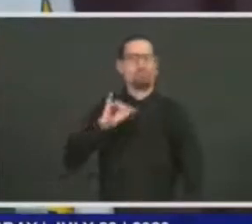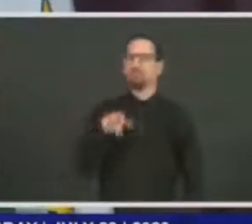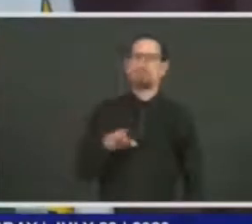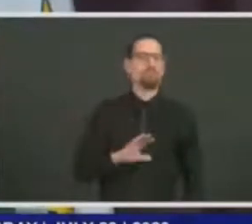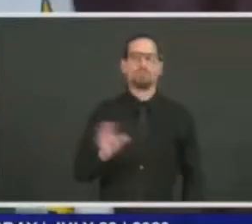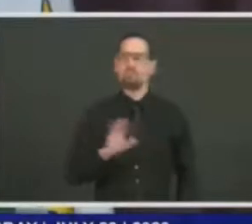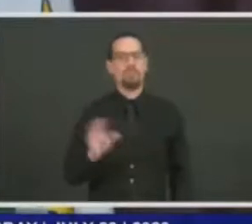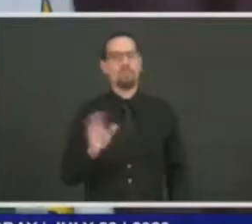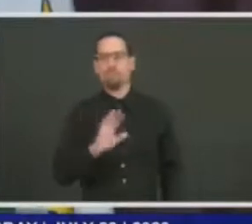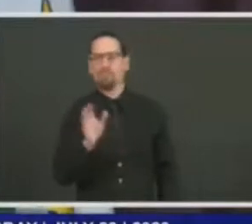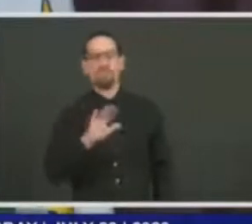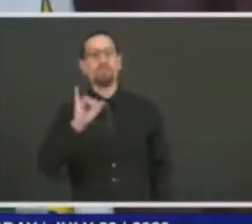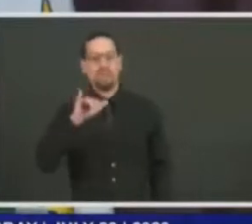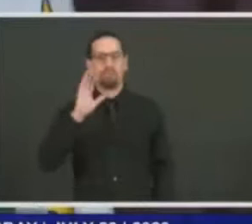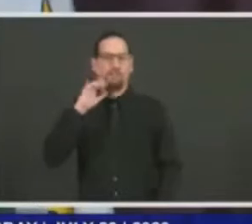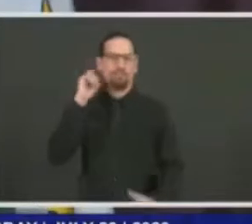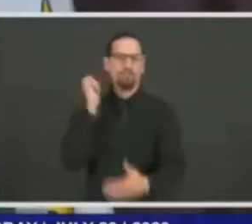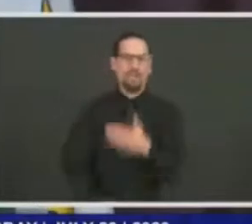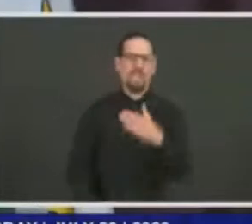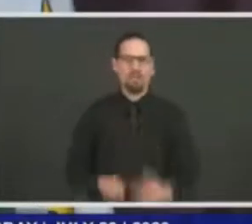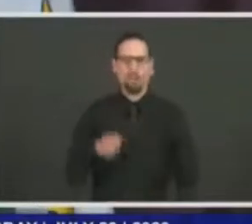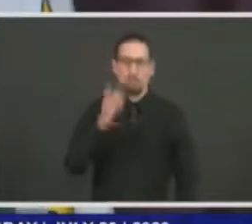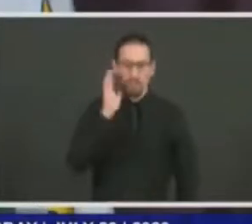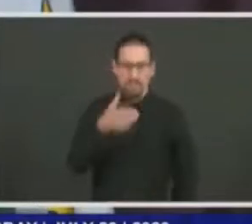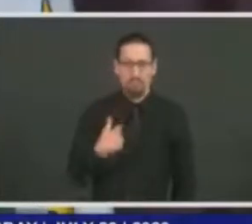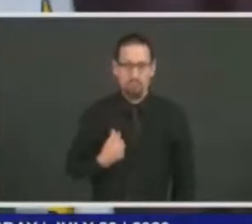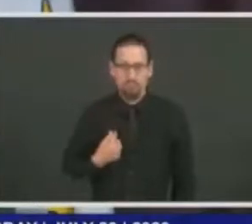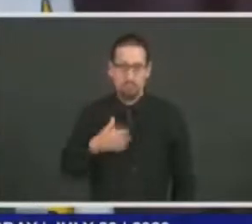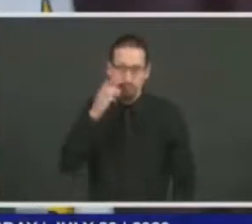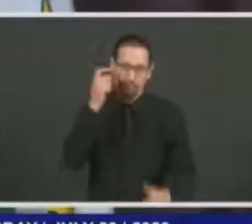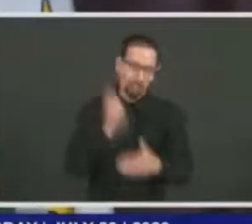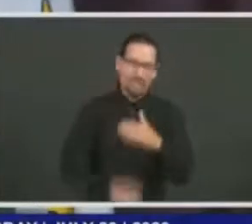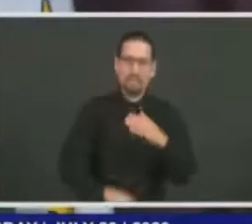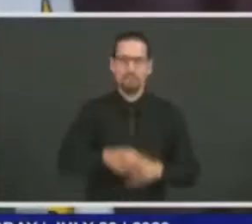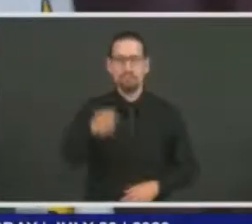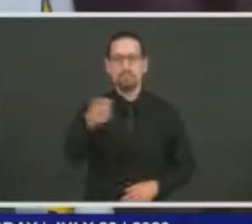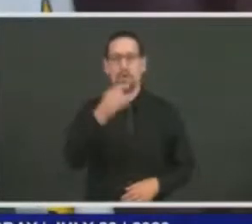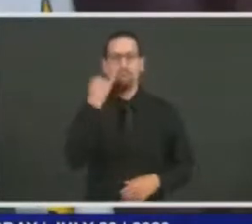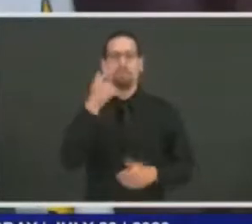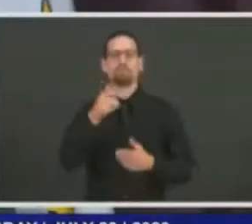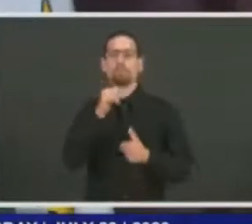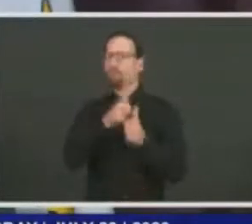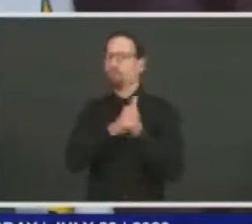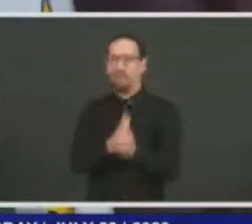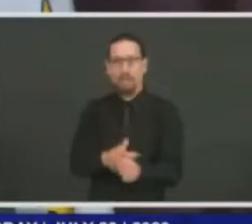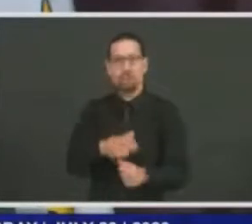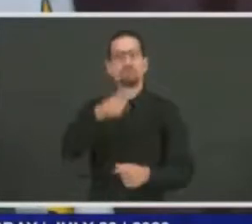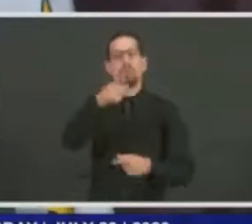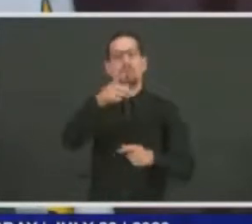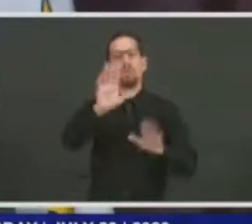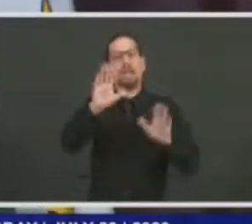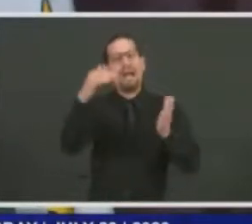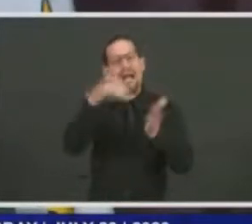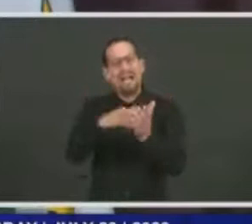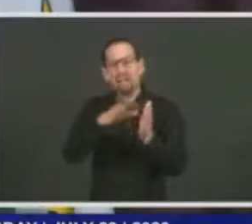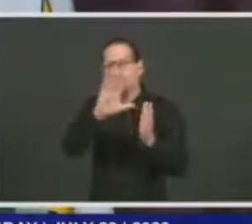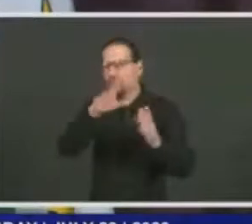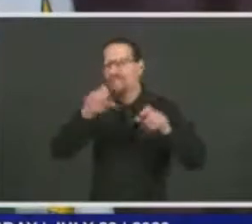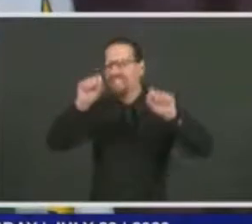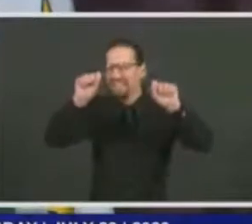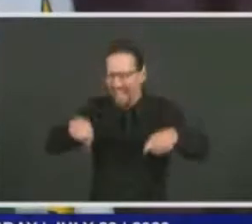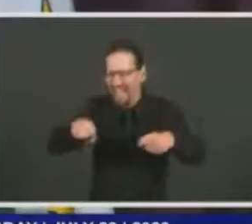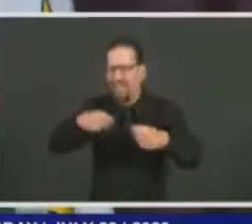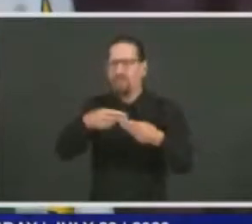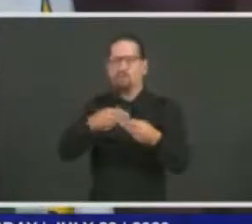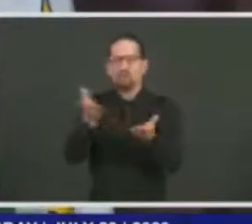start cracking down on that. Drinks can be served, but people have to be seated and distanced away from each